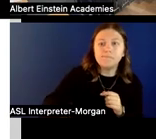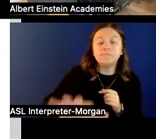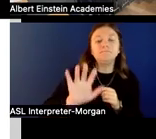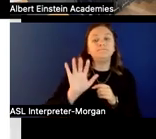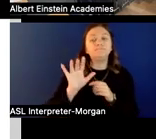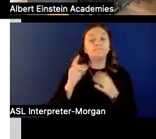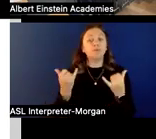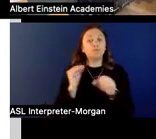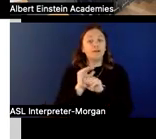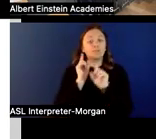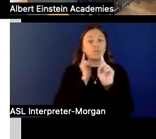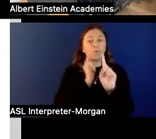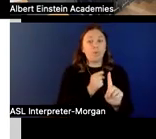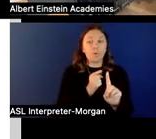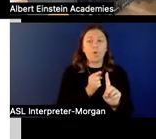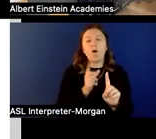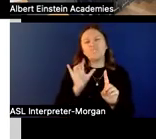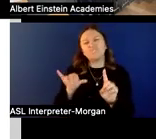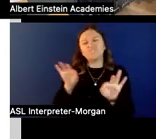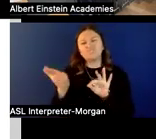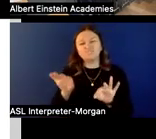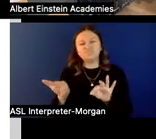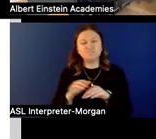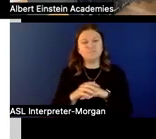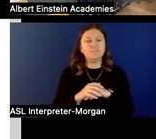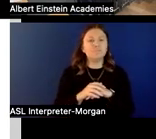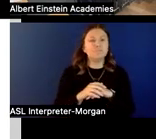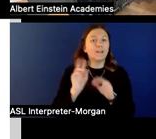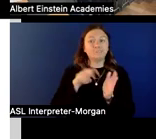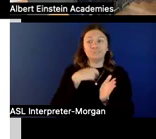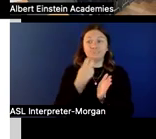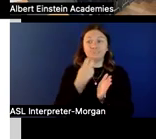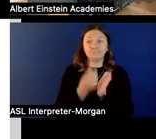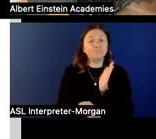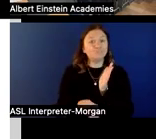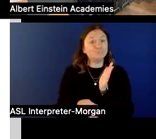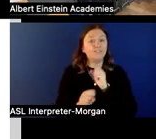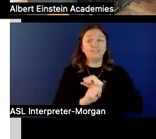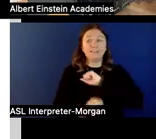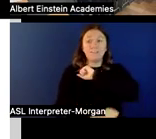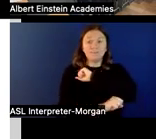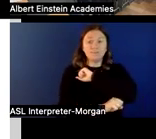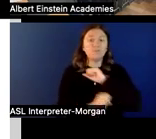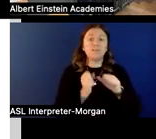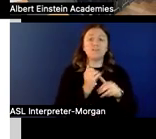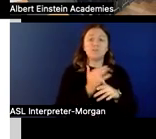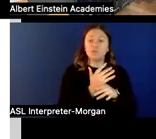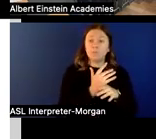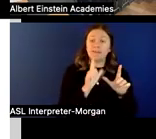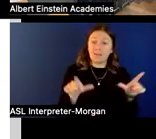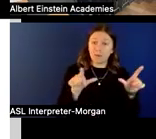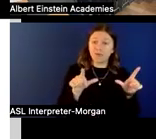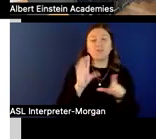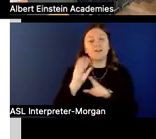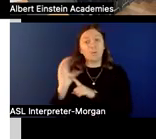Tonight's goal, and that was kind of like the description that we had, was to dive into the fundamentals of German language and culture. That's why